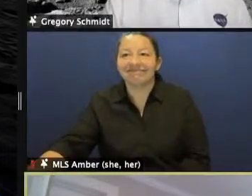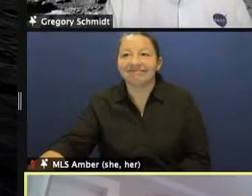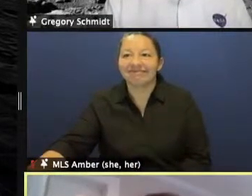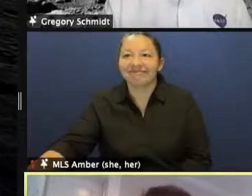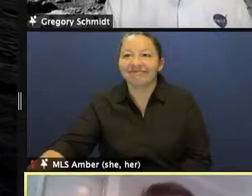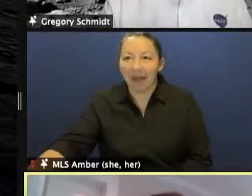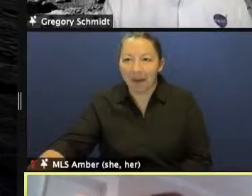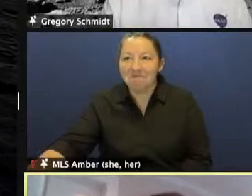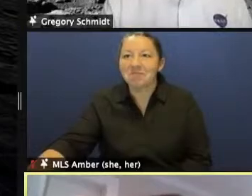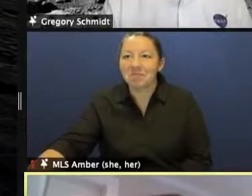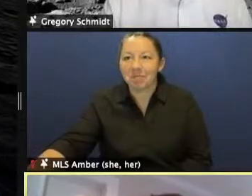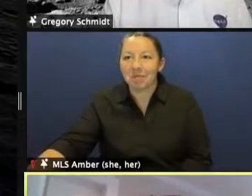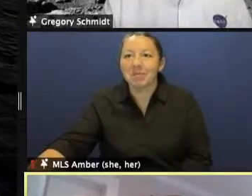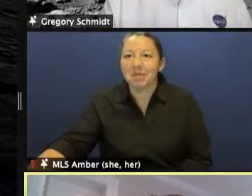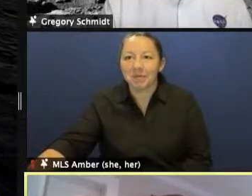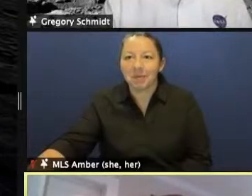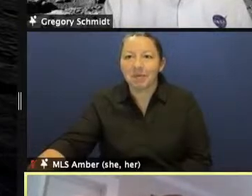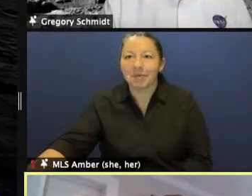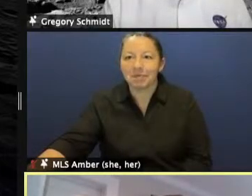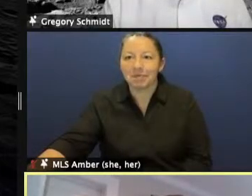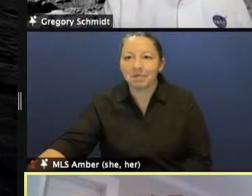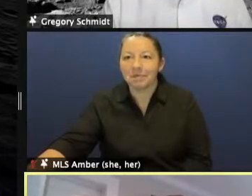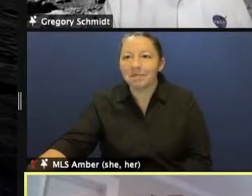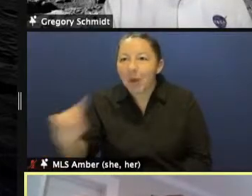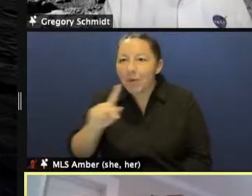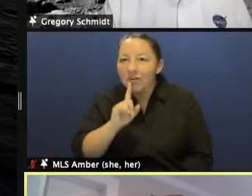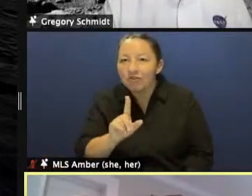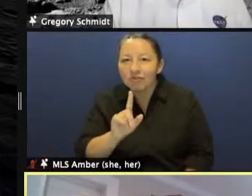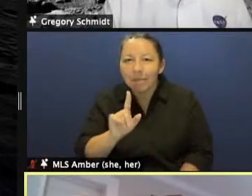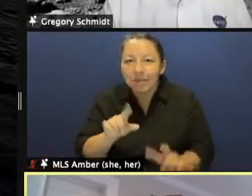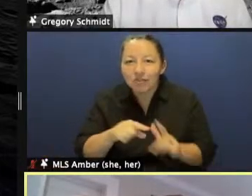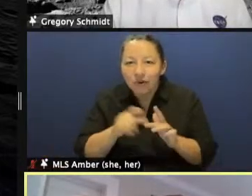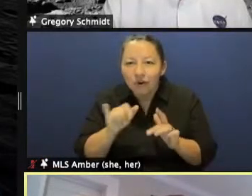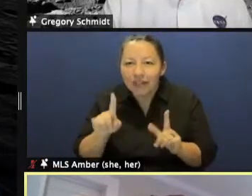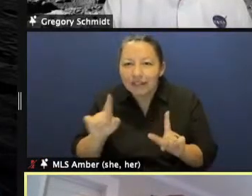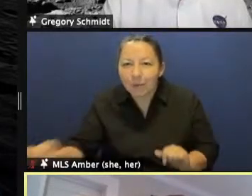Very good. Let me get this going.